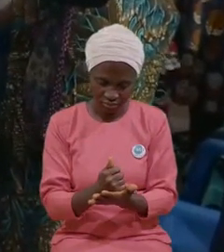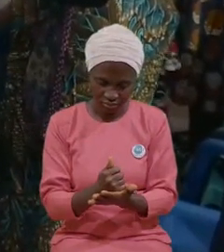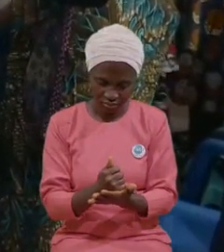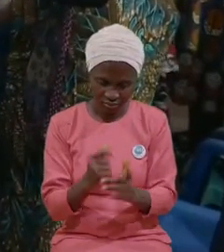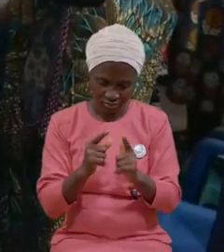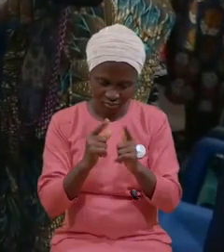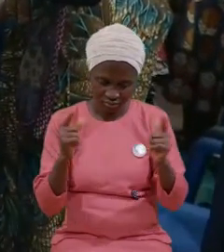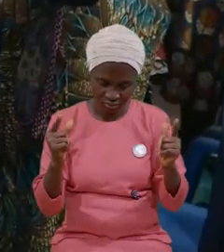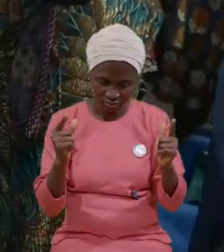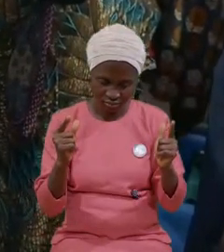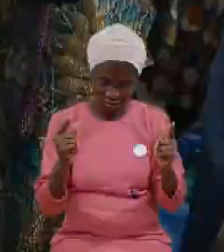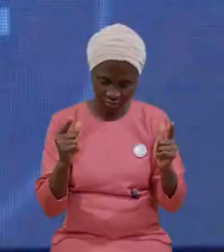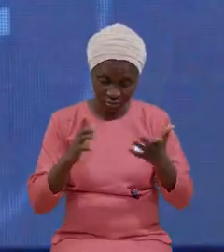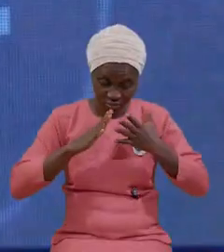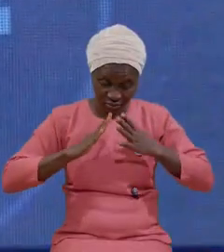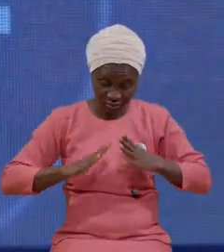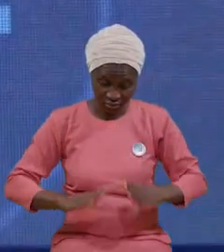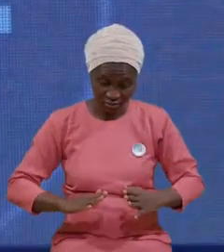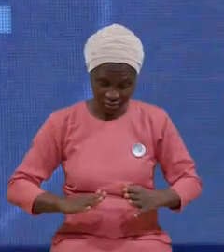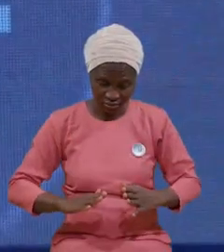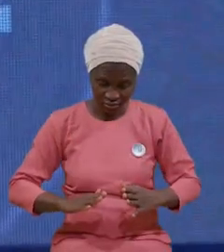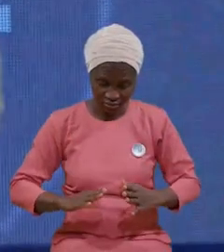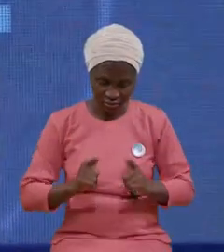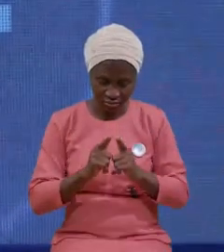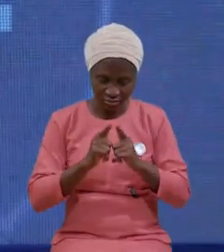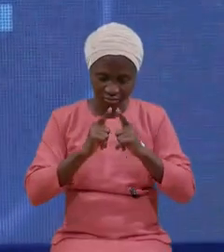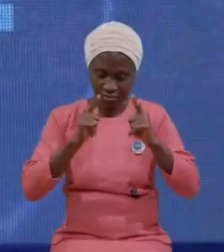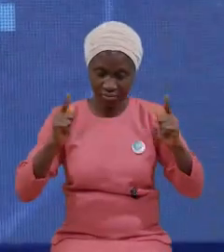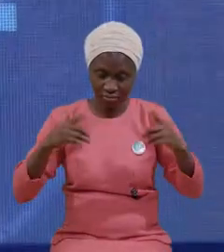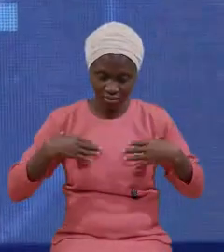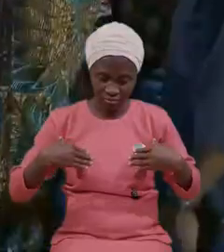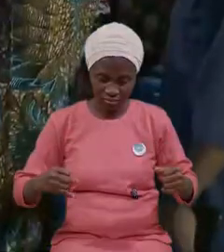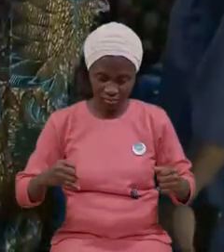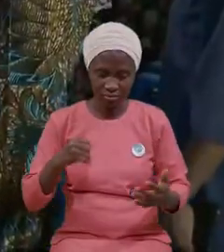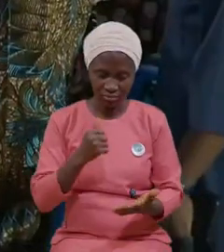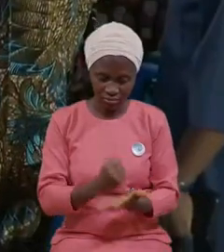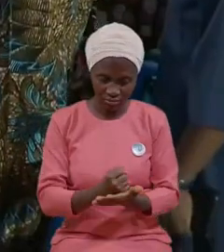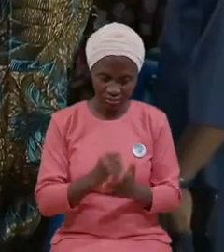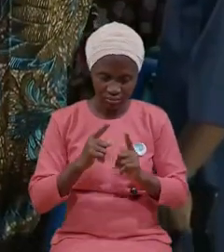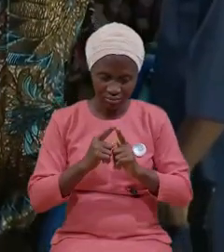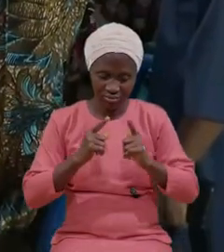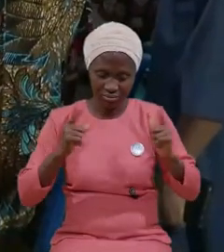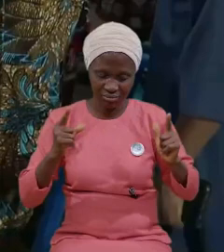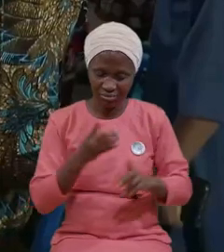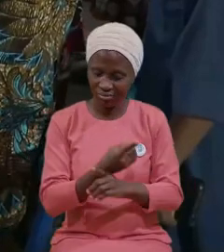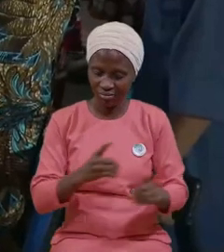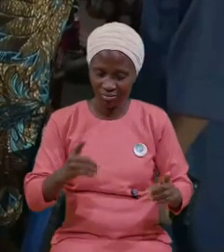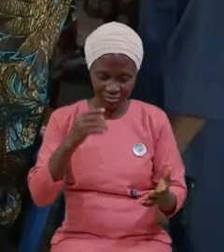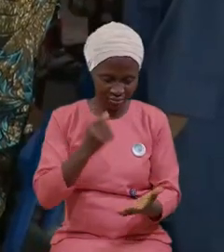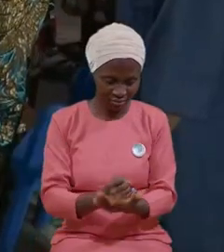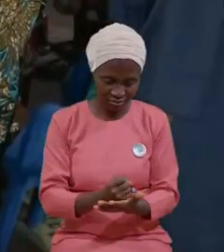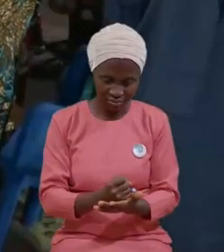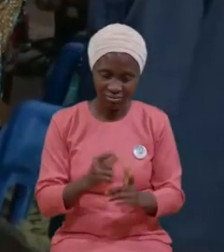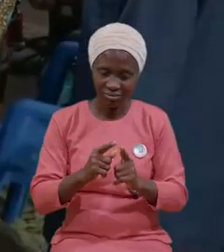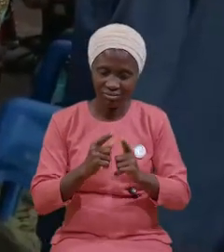Great peace. Great healing. Great deliverance.